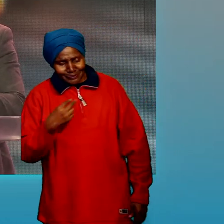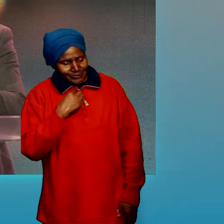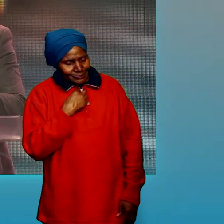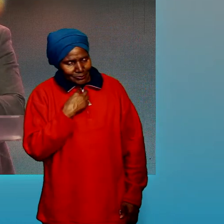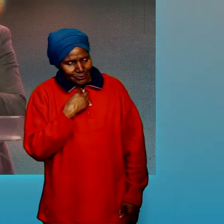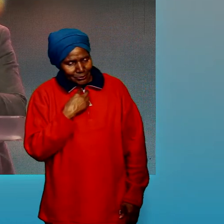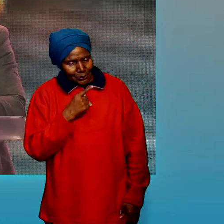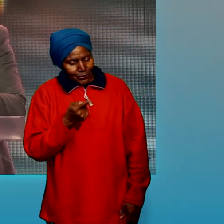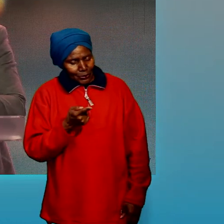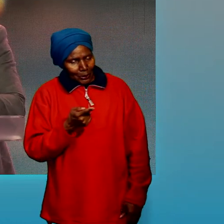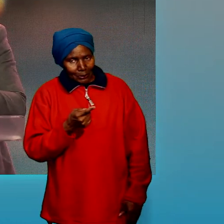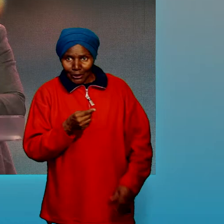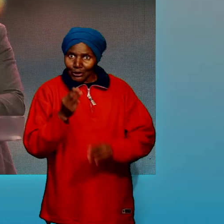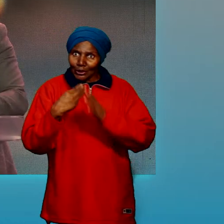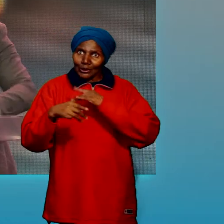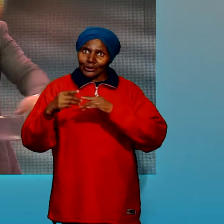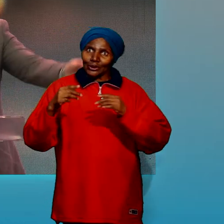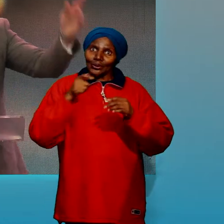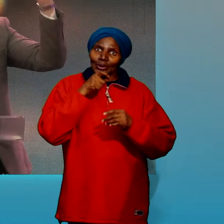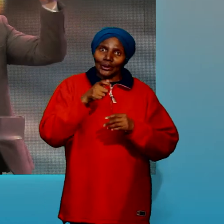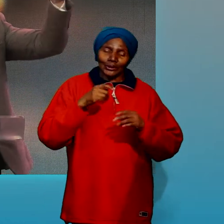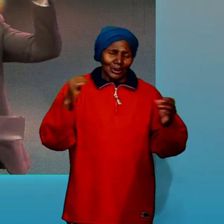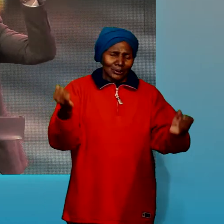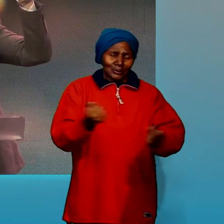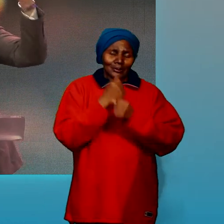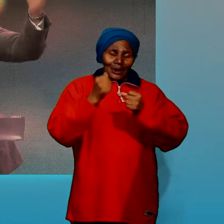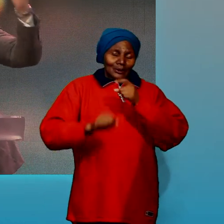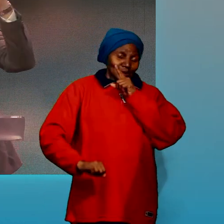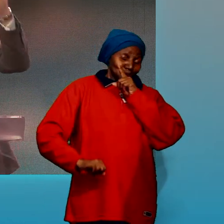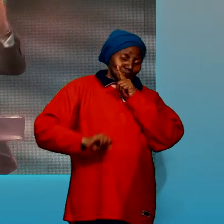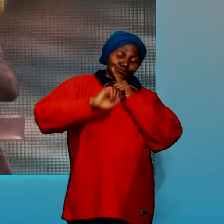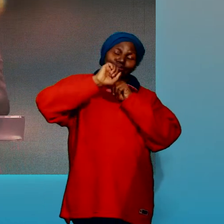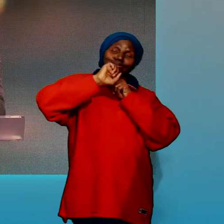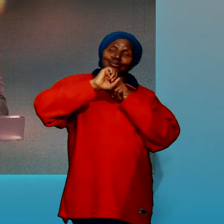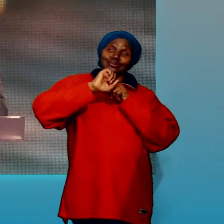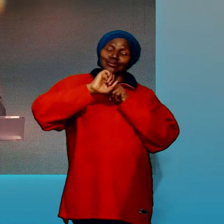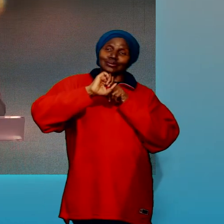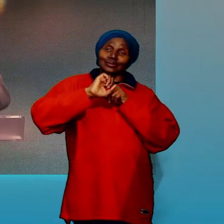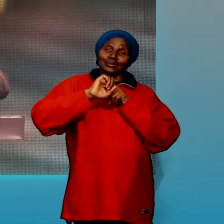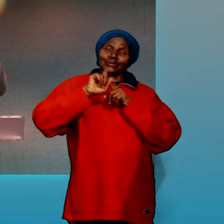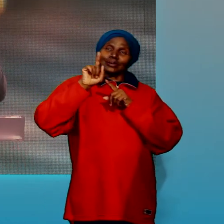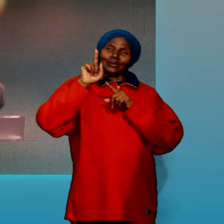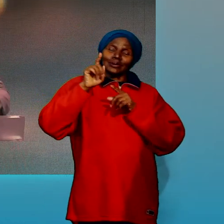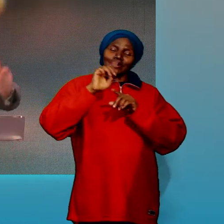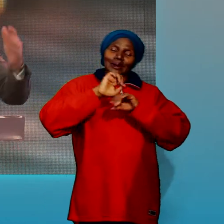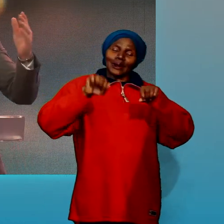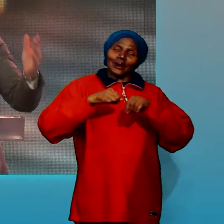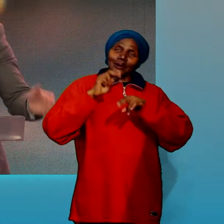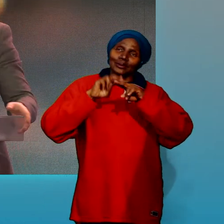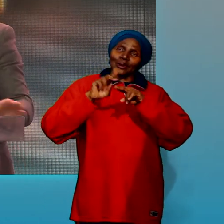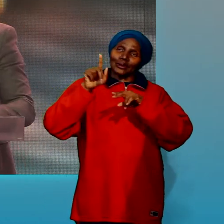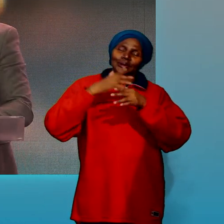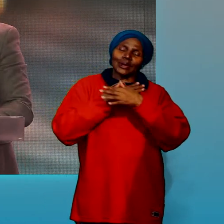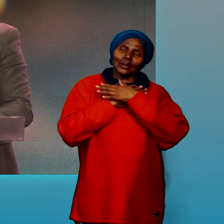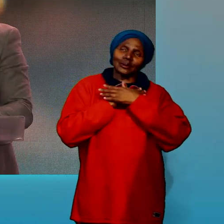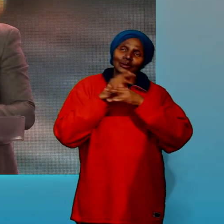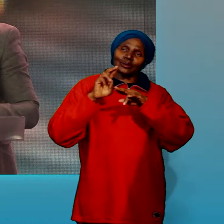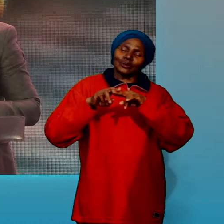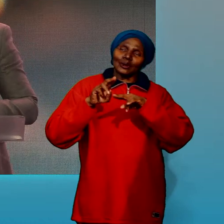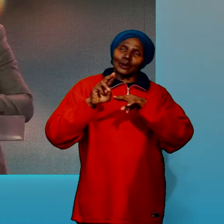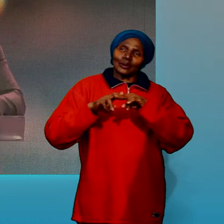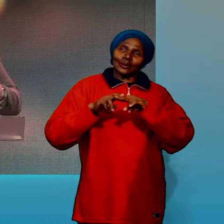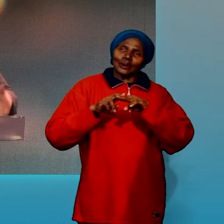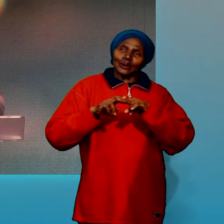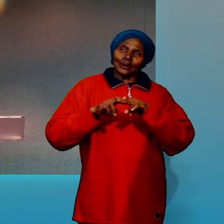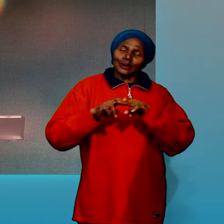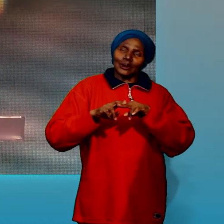of God's word still shines through. Our Father is a loving Father. He is full of love, full of care, full of concern for our